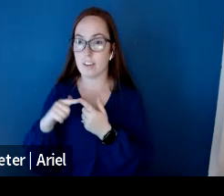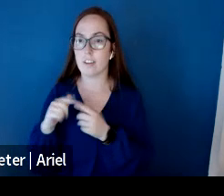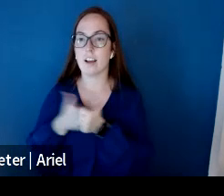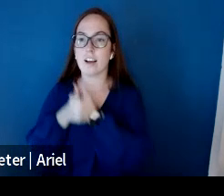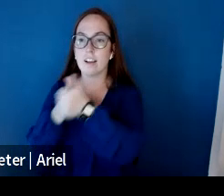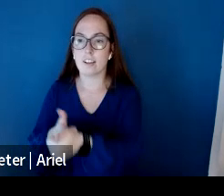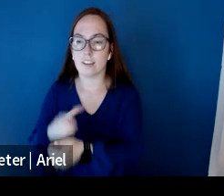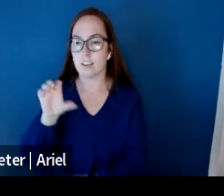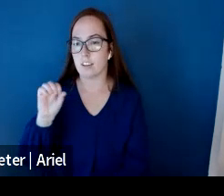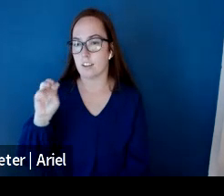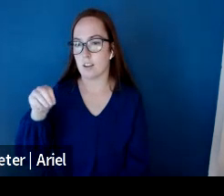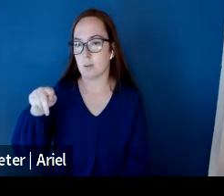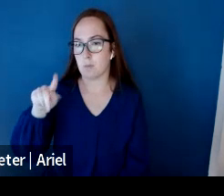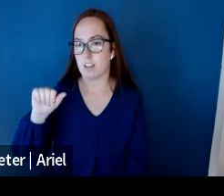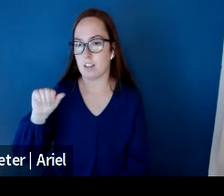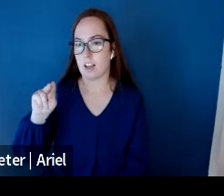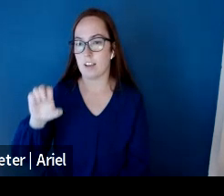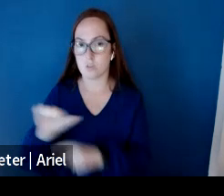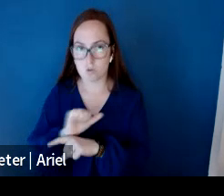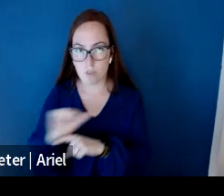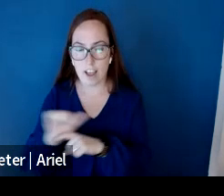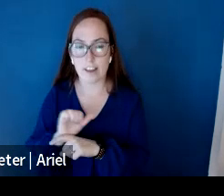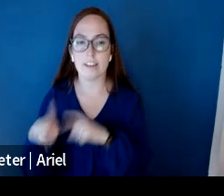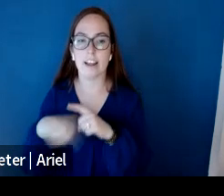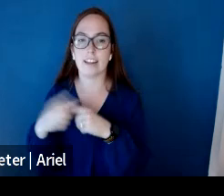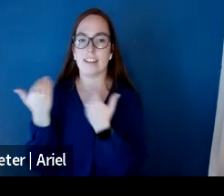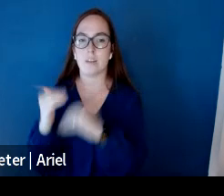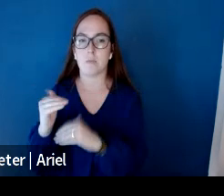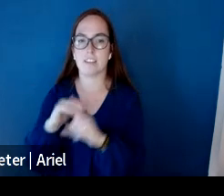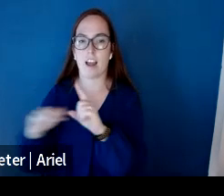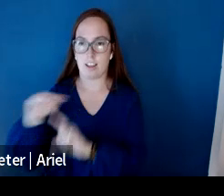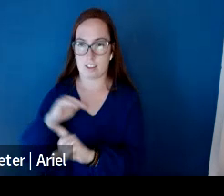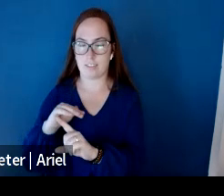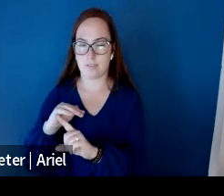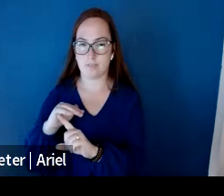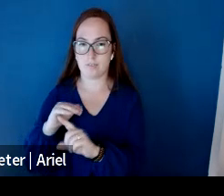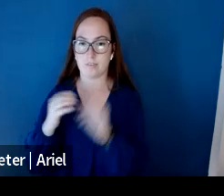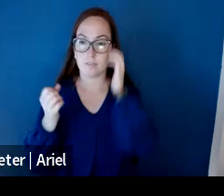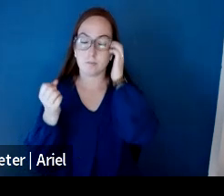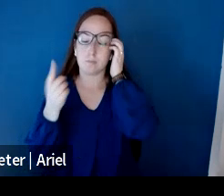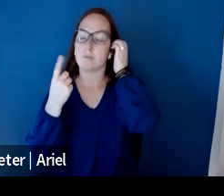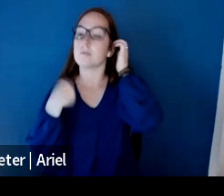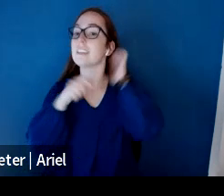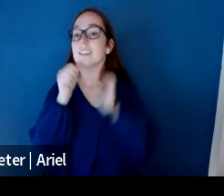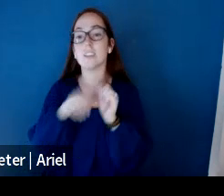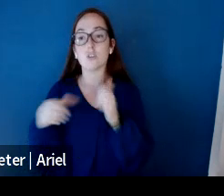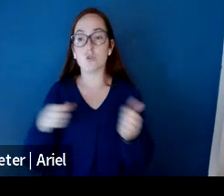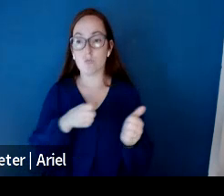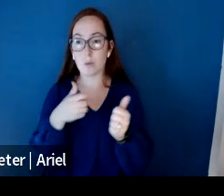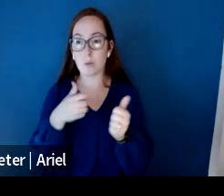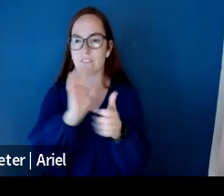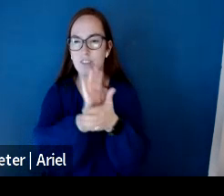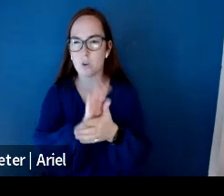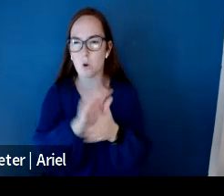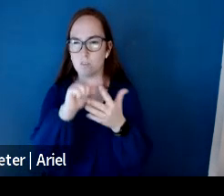and limit setting. We have a list of some of the videos that go along with these strategies in the resource section at